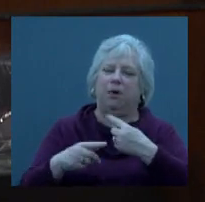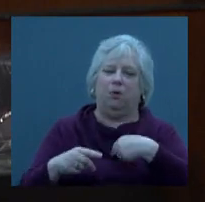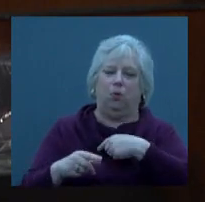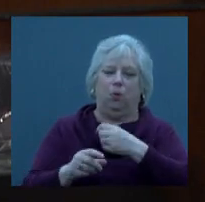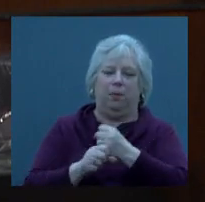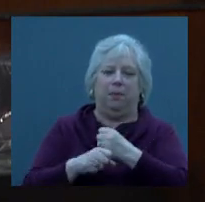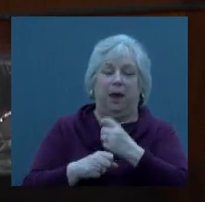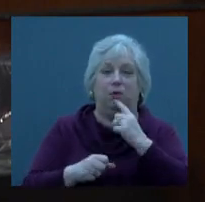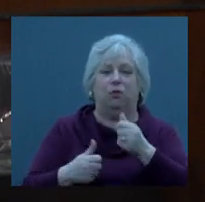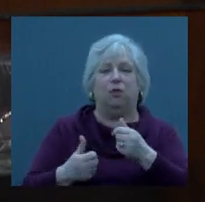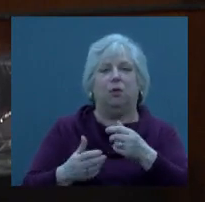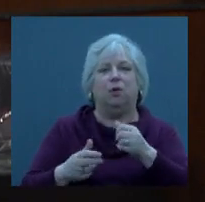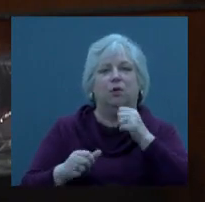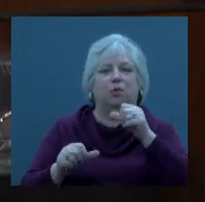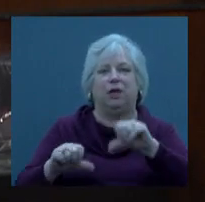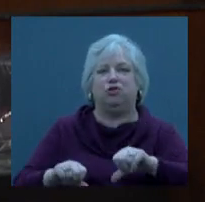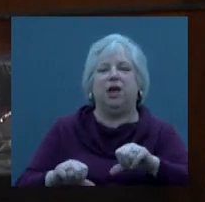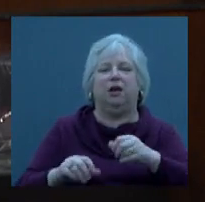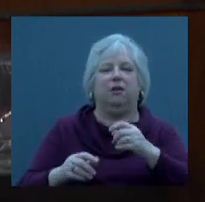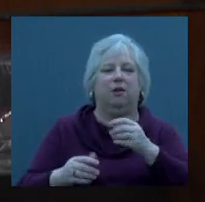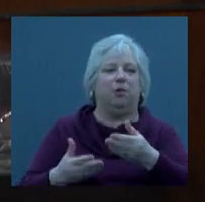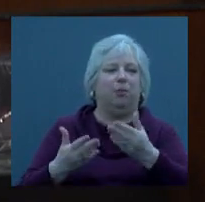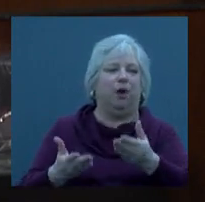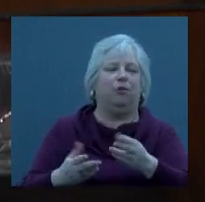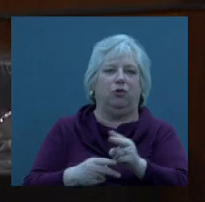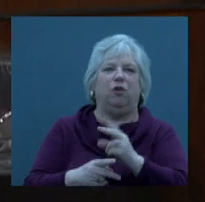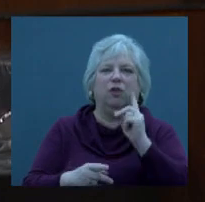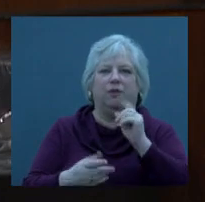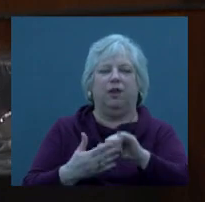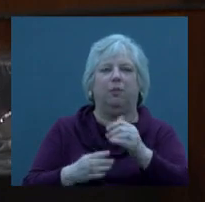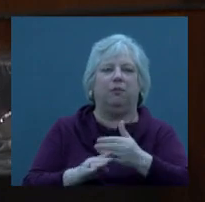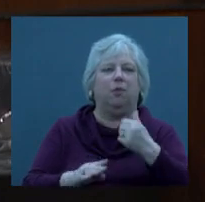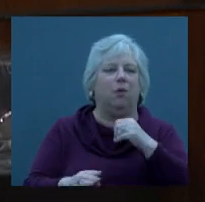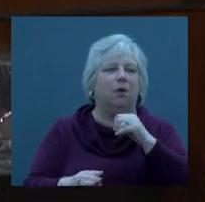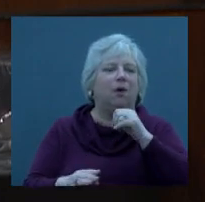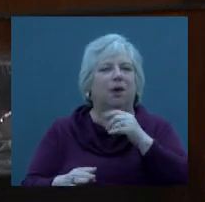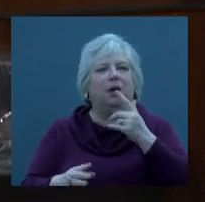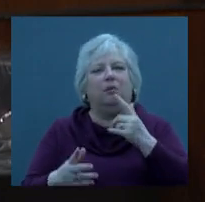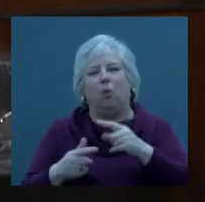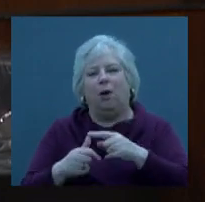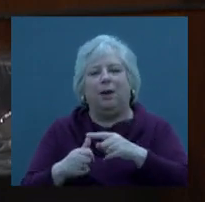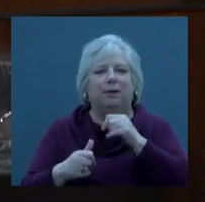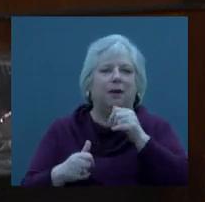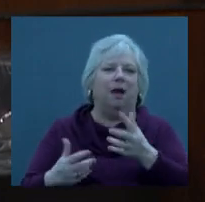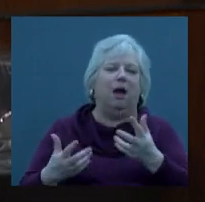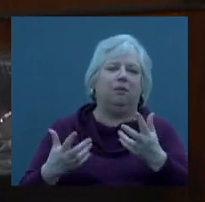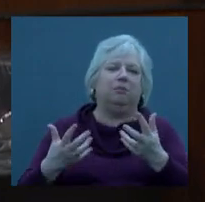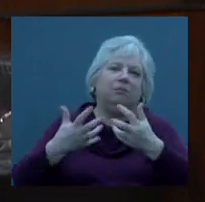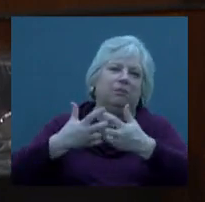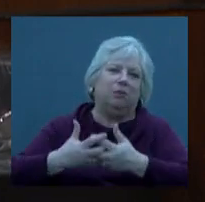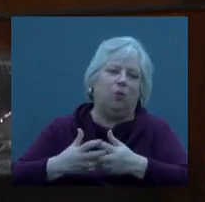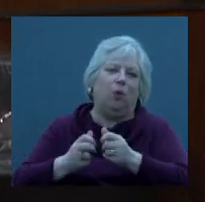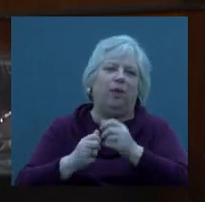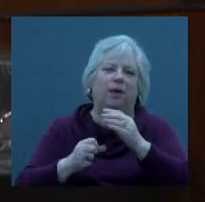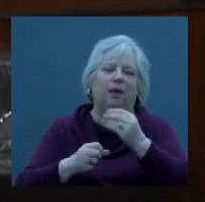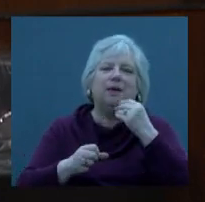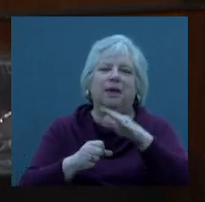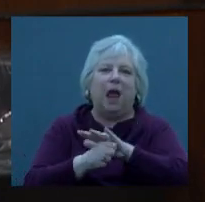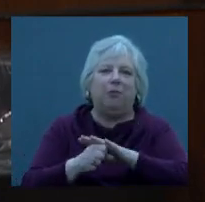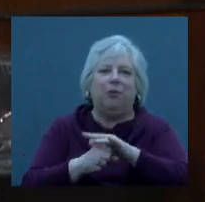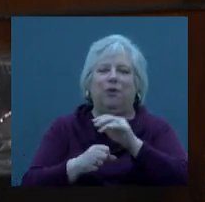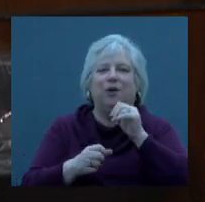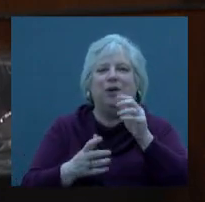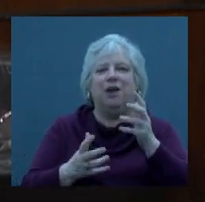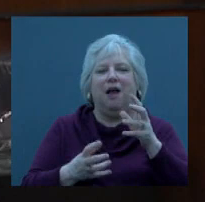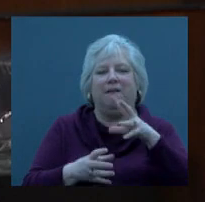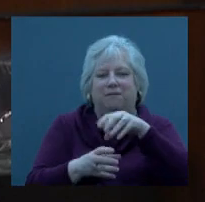a proposed use in the sense that it's not consistent with the character of the neighborhood, it's not something that would fit within it, but it seems to